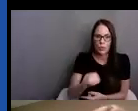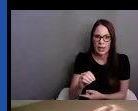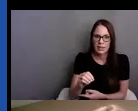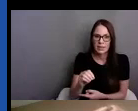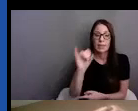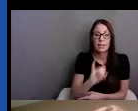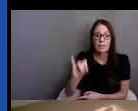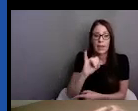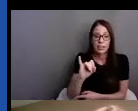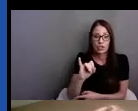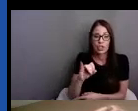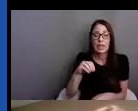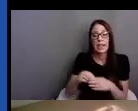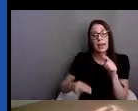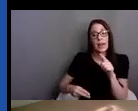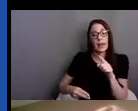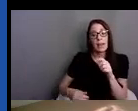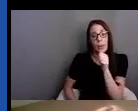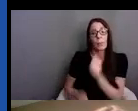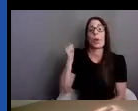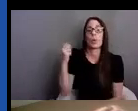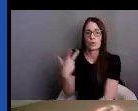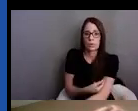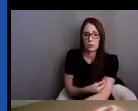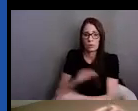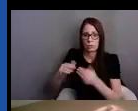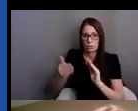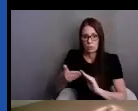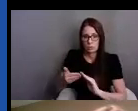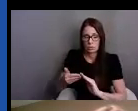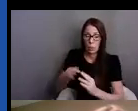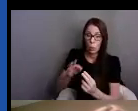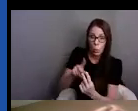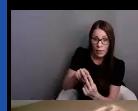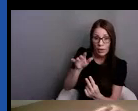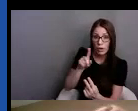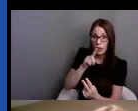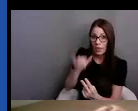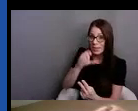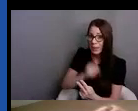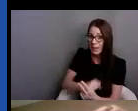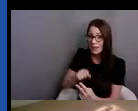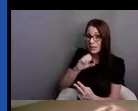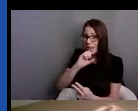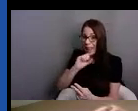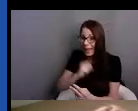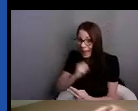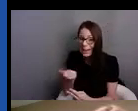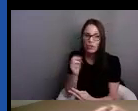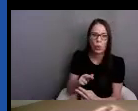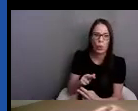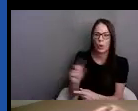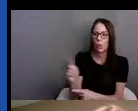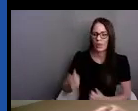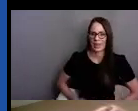highly vaccinated communities, and whether that's a community defined by older populations or a community defined geographically. So I've shared data with